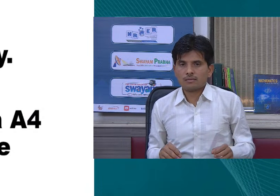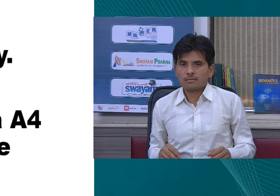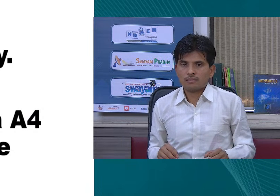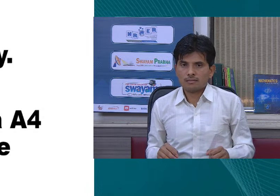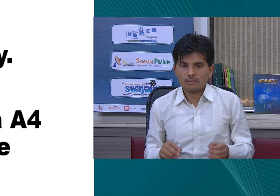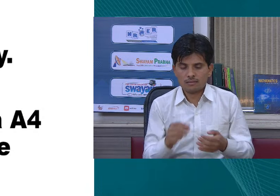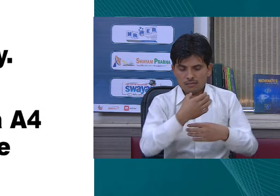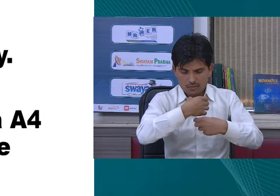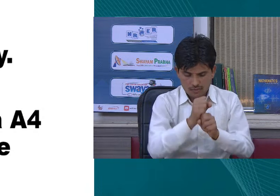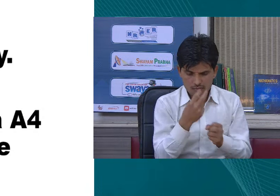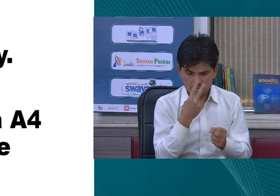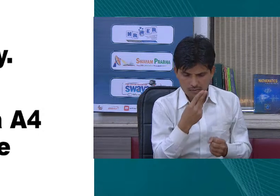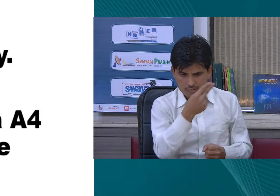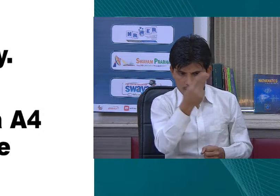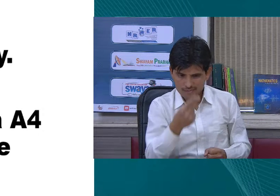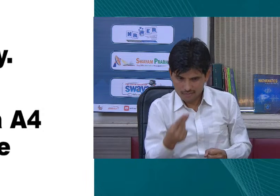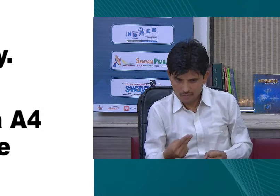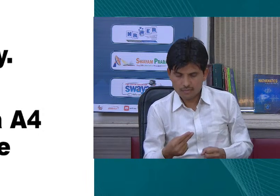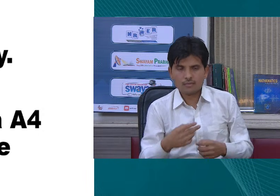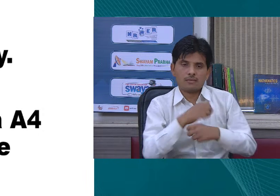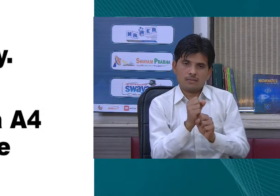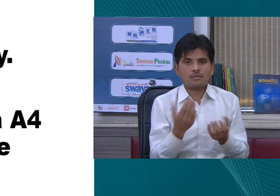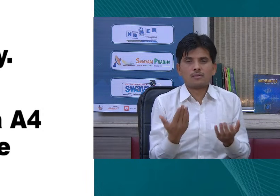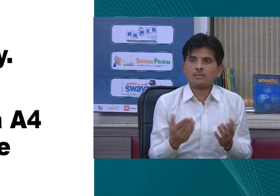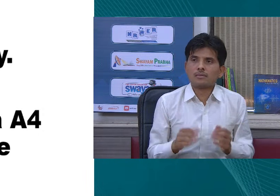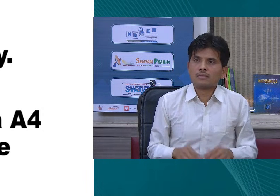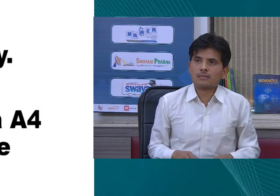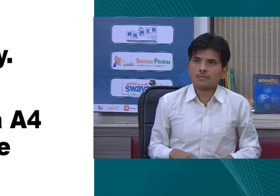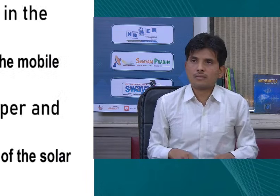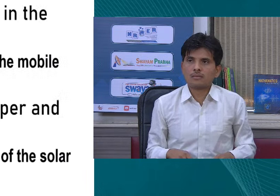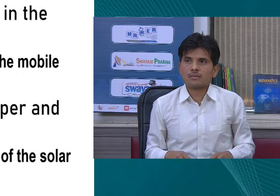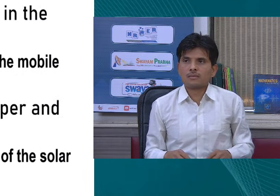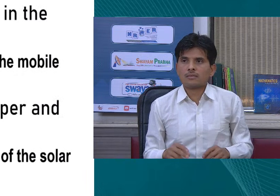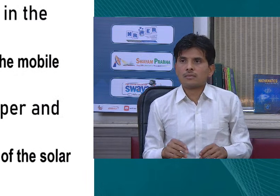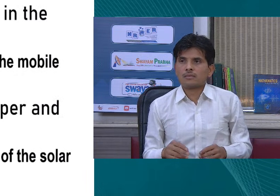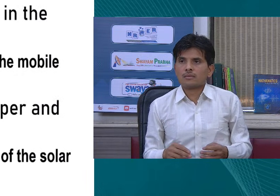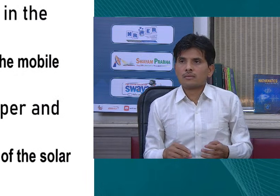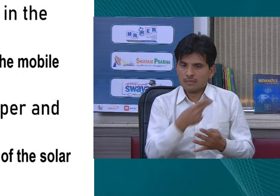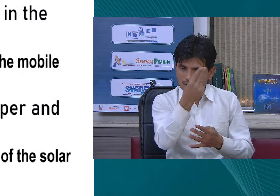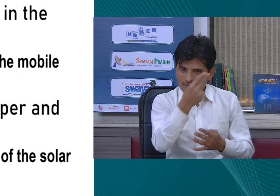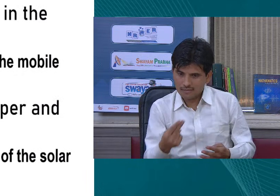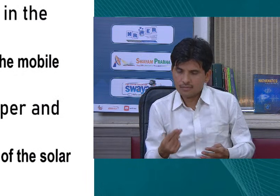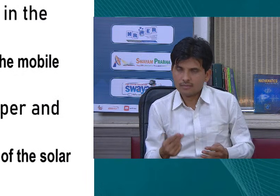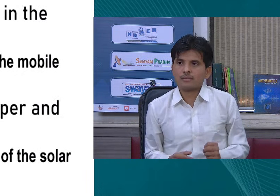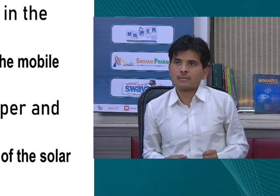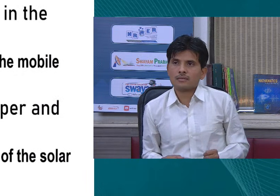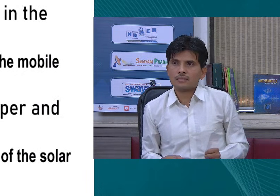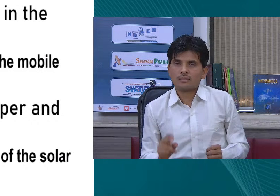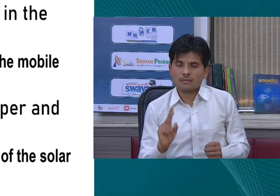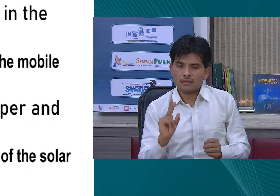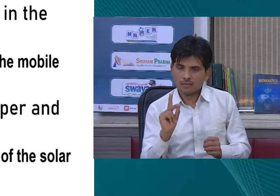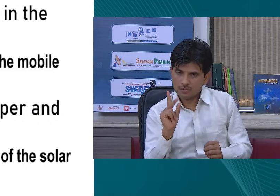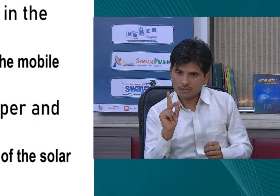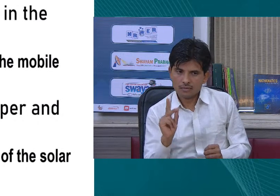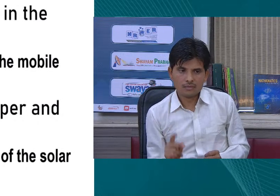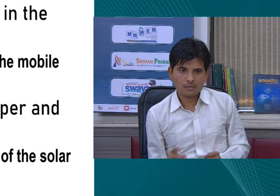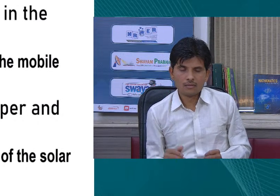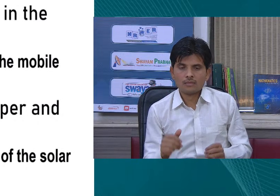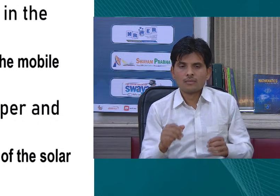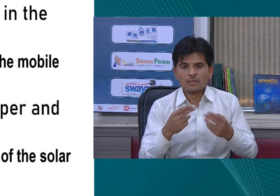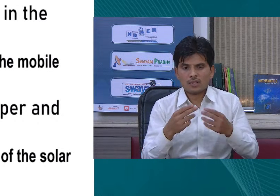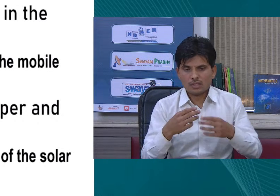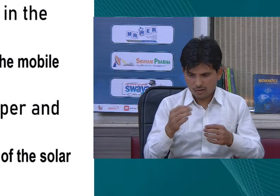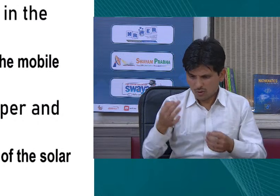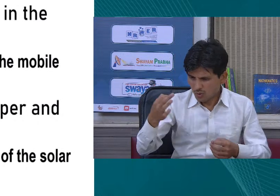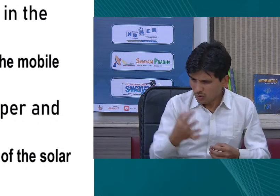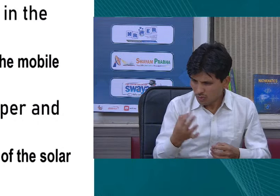would want my little ones to do. Sure, ma'am. And for my special friend, let's have homework modification